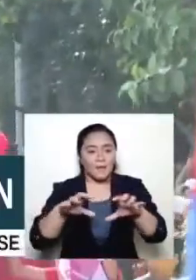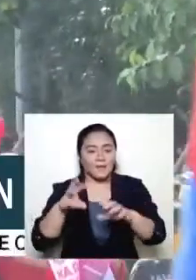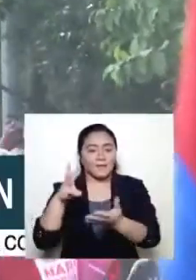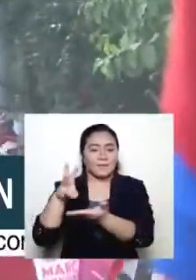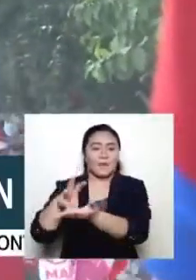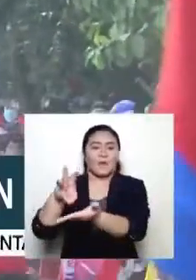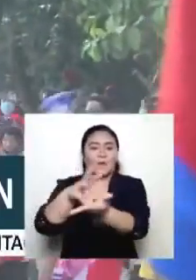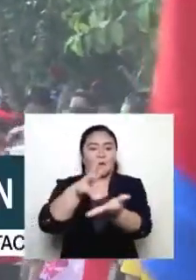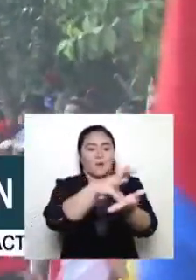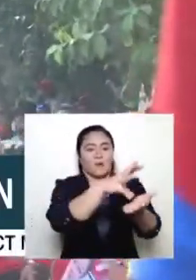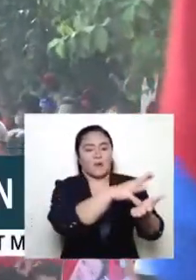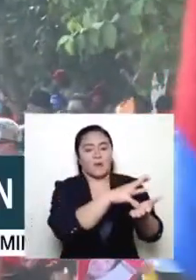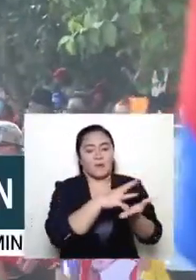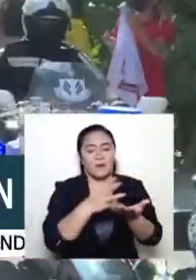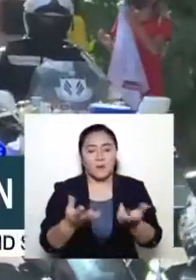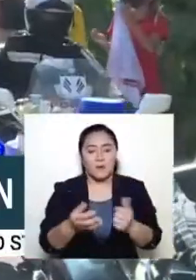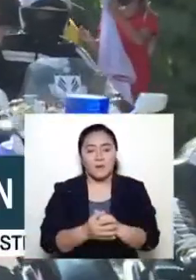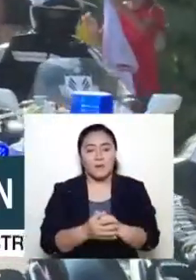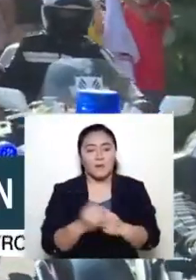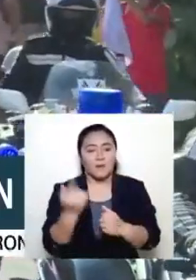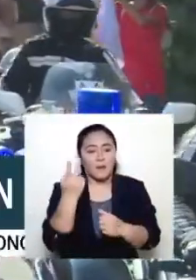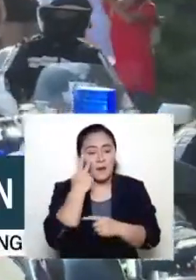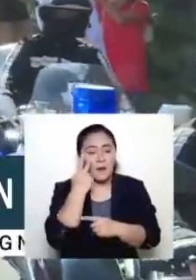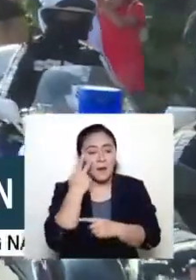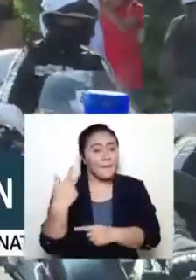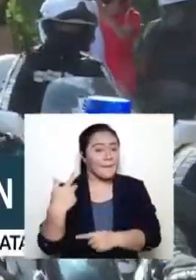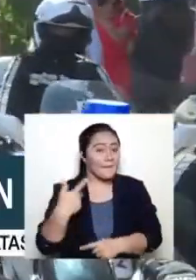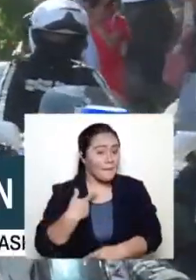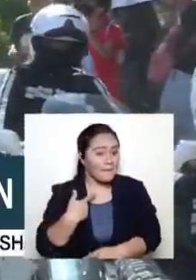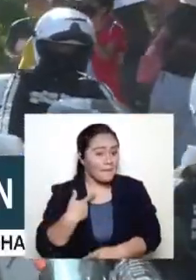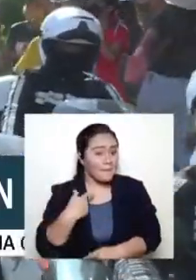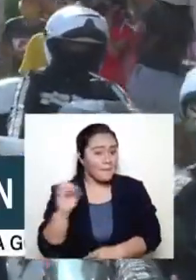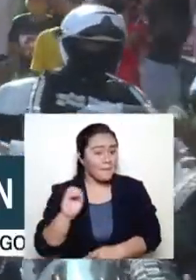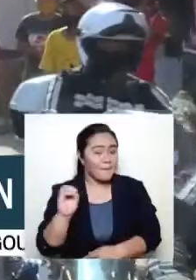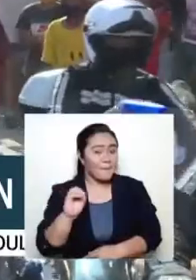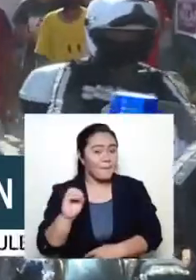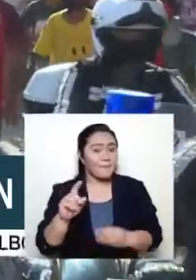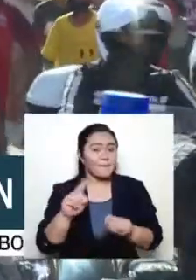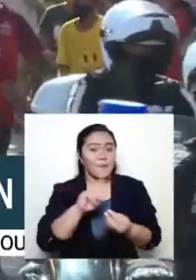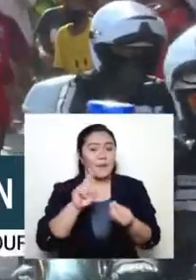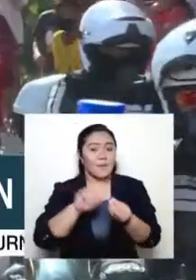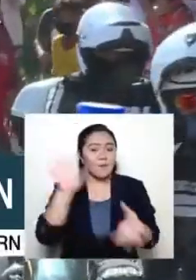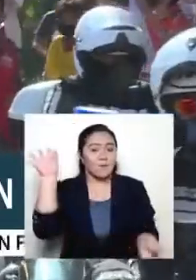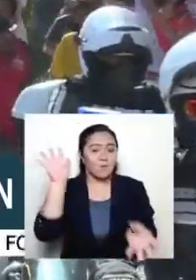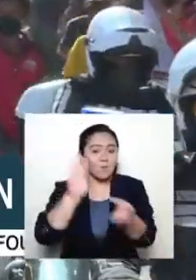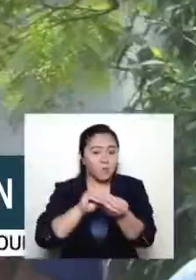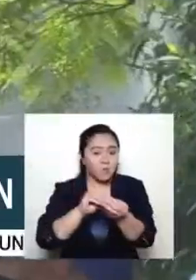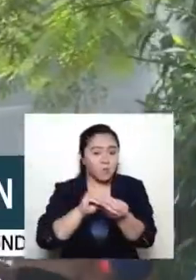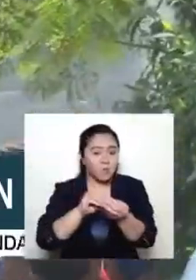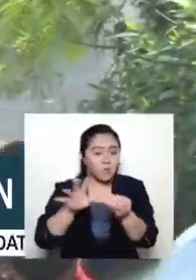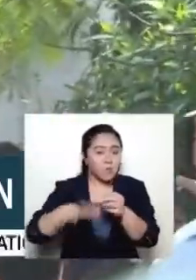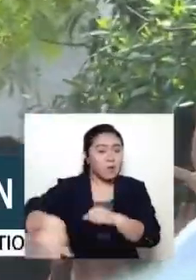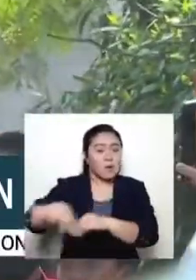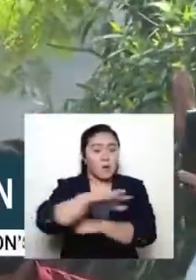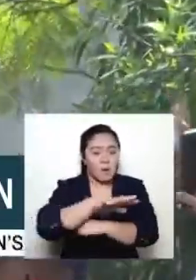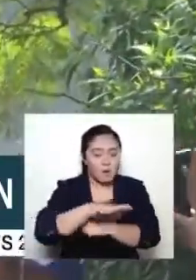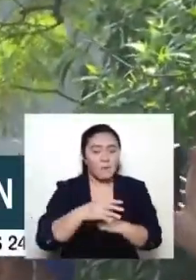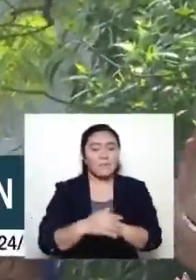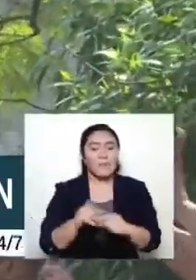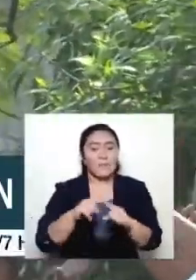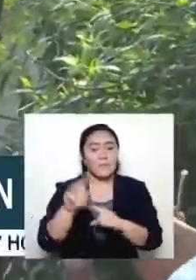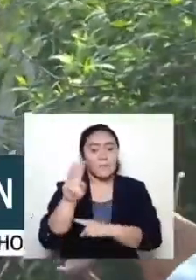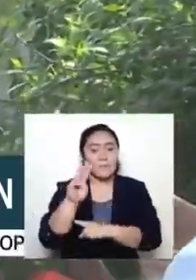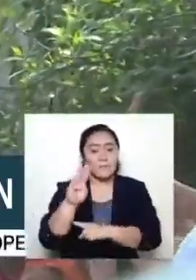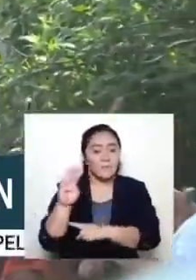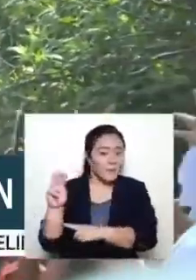oval was filled, KC, but we don't have the crowd estimate yet from the local police. Now, Bongbong Marcos